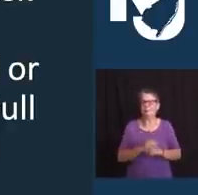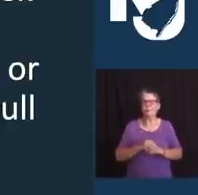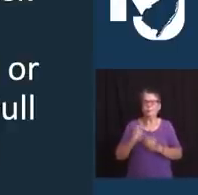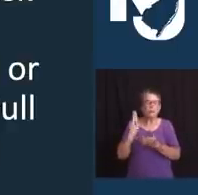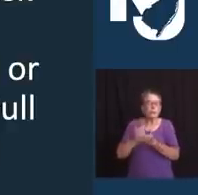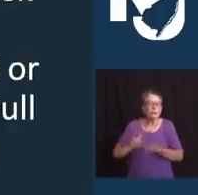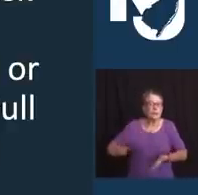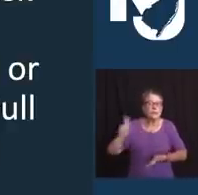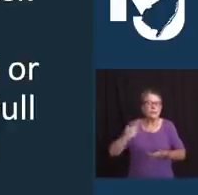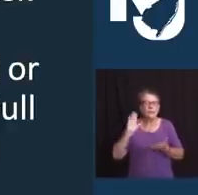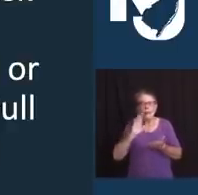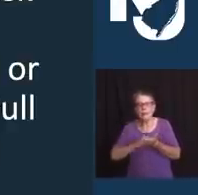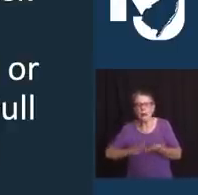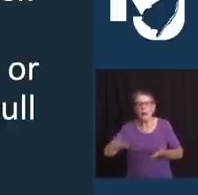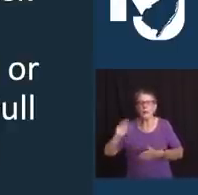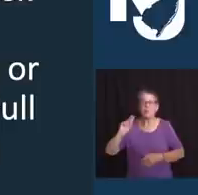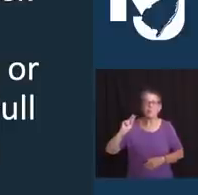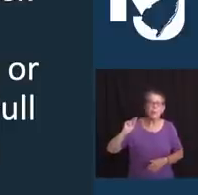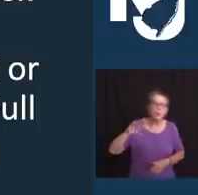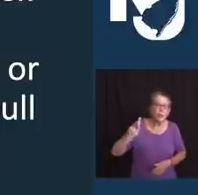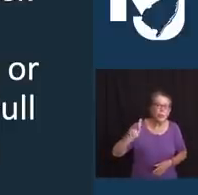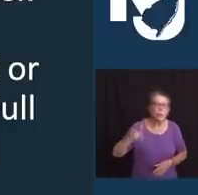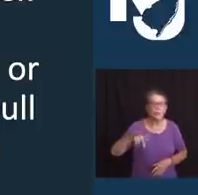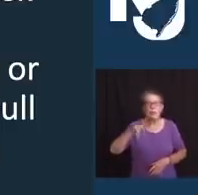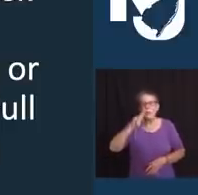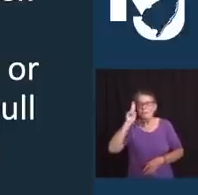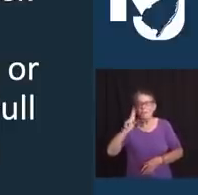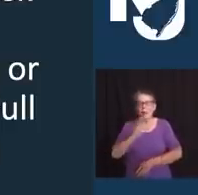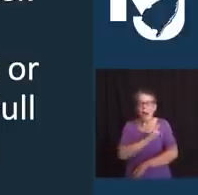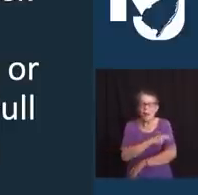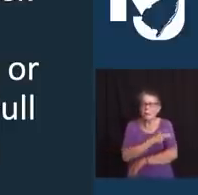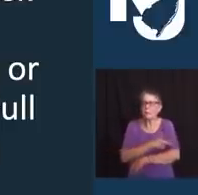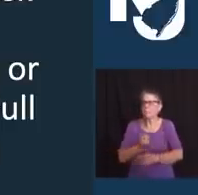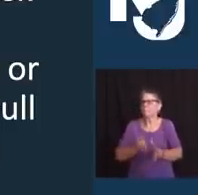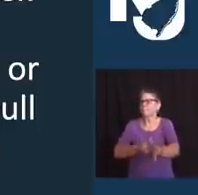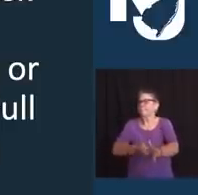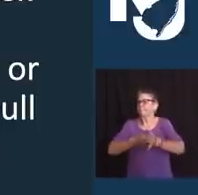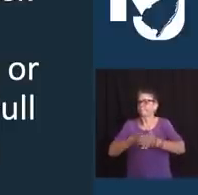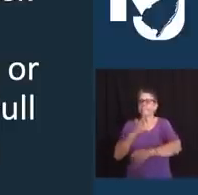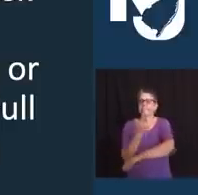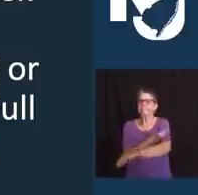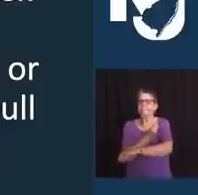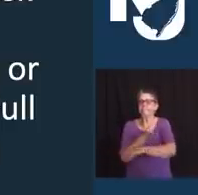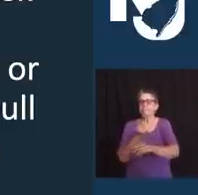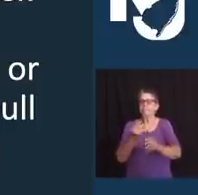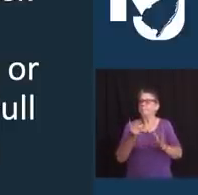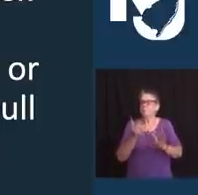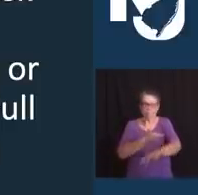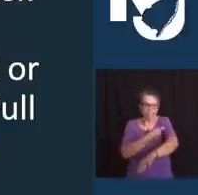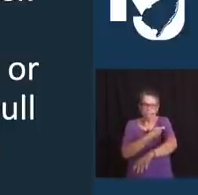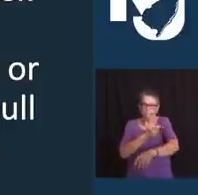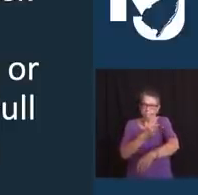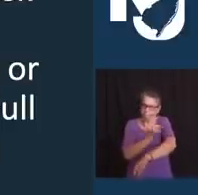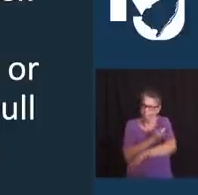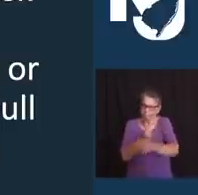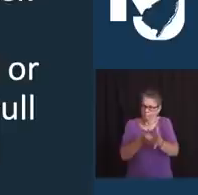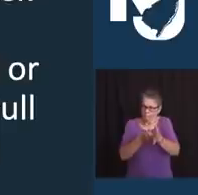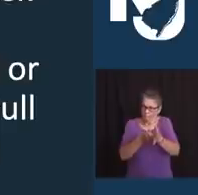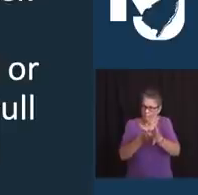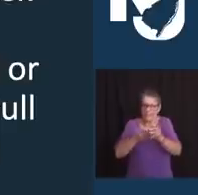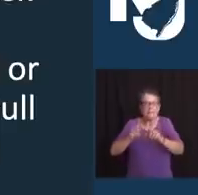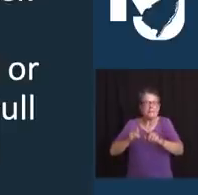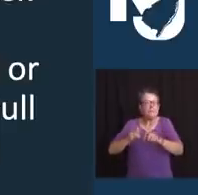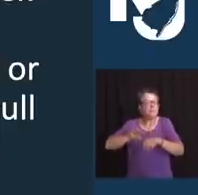mandated vaccination for all of its employees with no testing opt-out. We are aware that the Port Authority has announced a